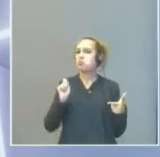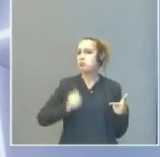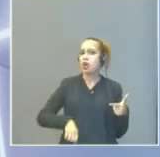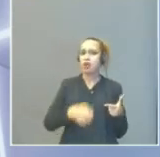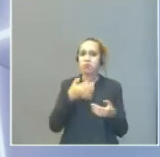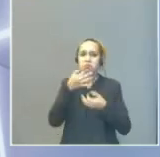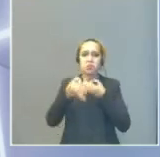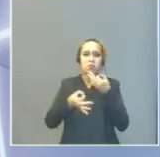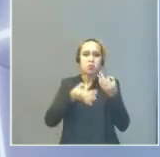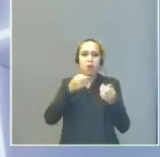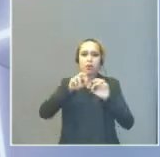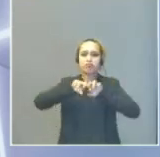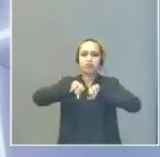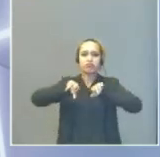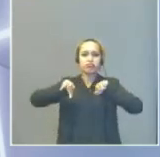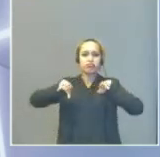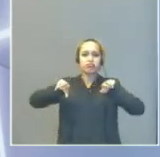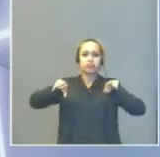space.